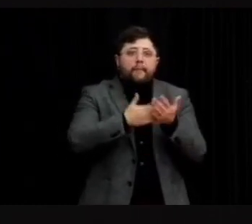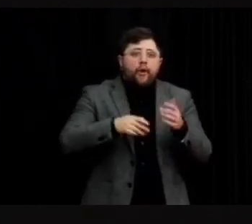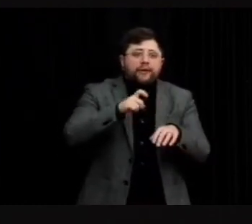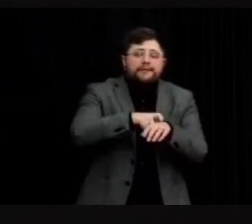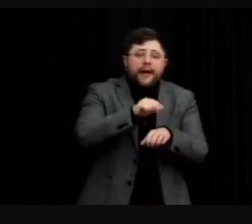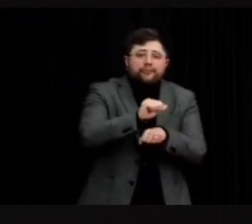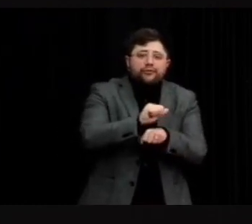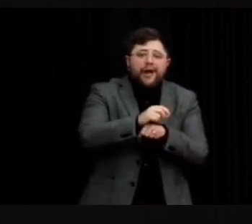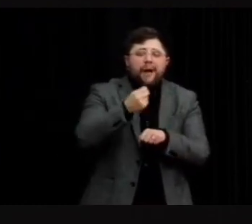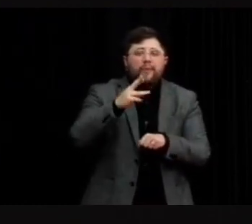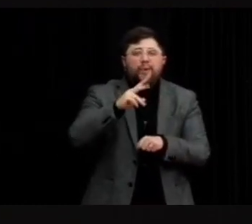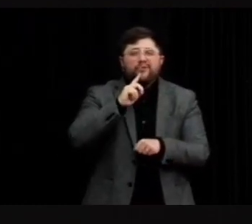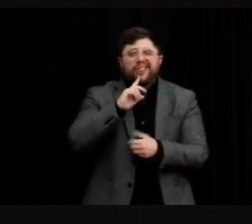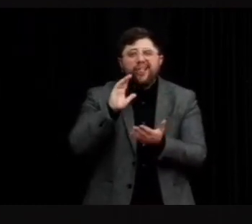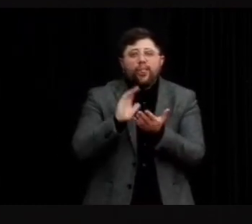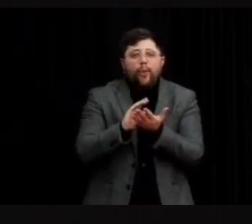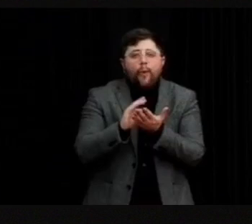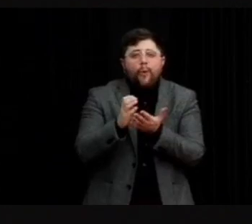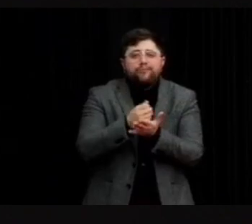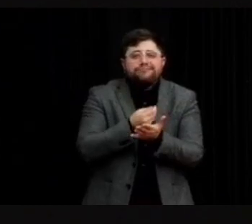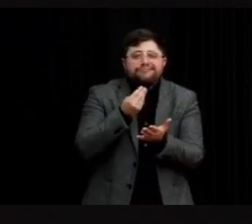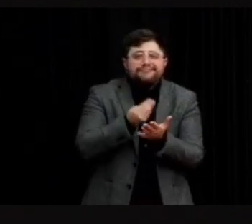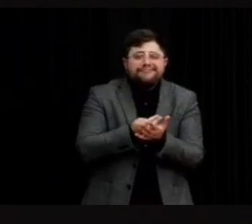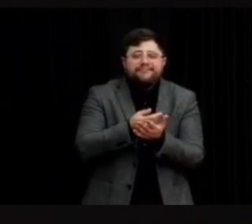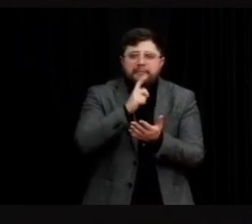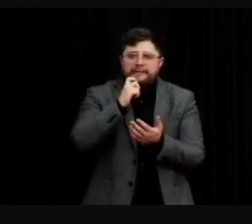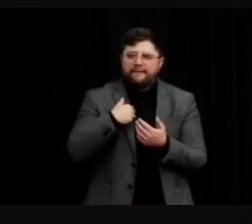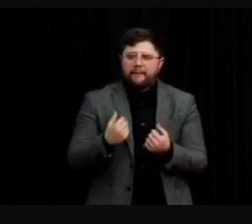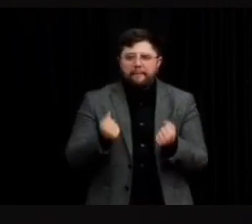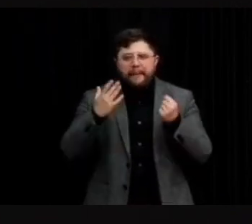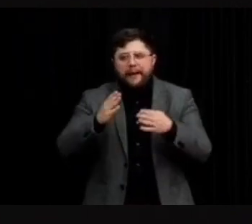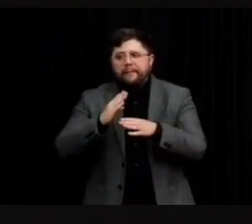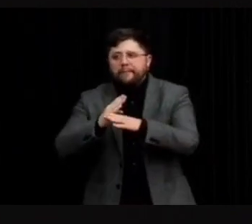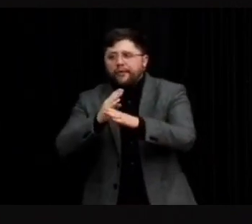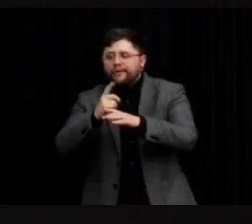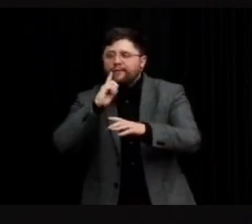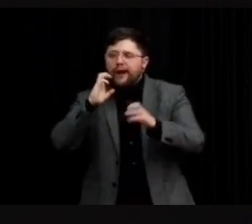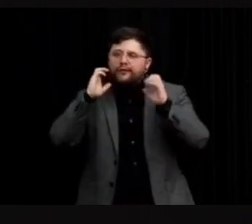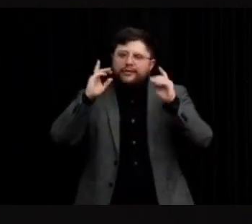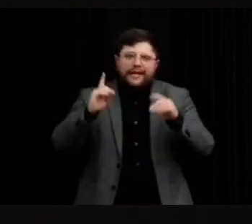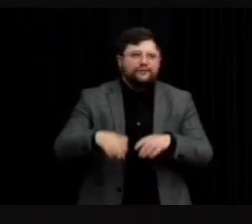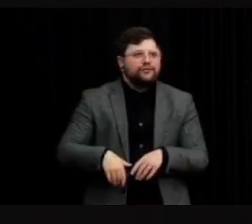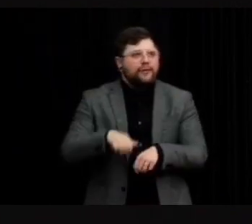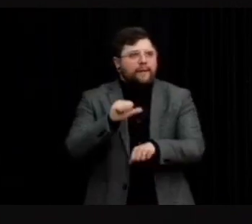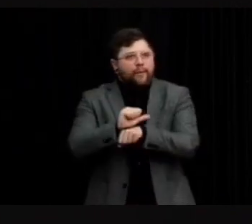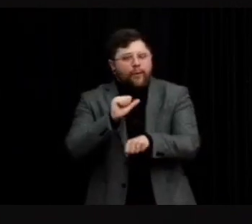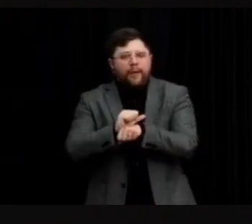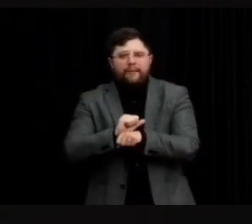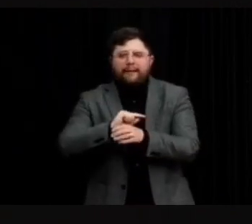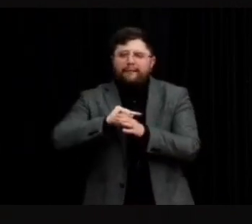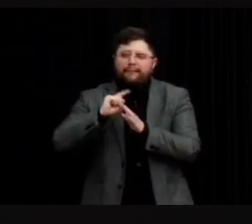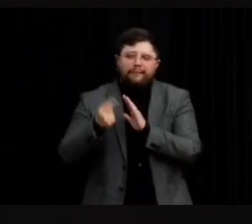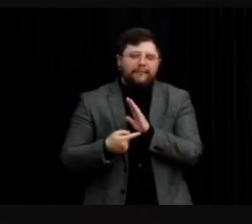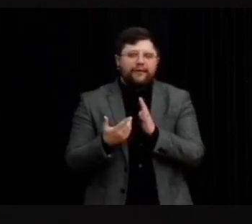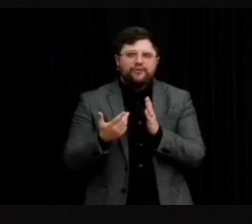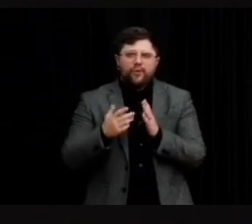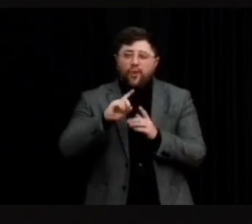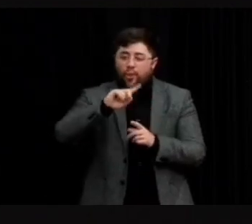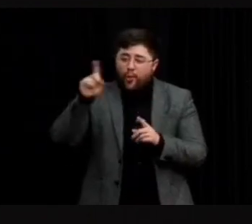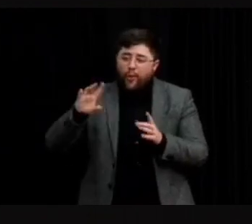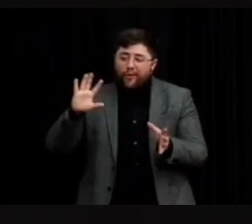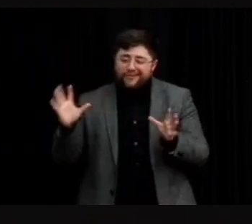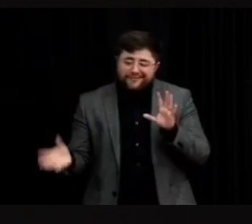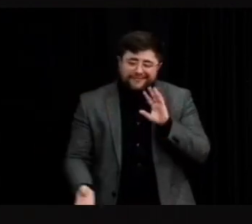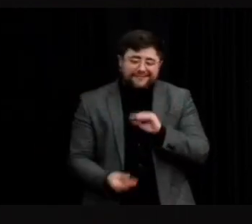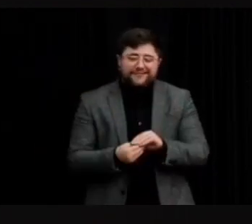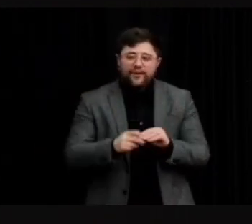or a low-wage job because there's so many barriers to education and to employment, right? And so all of these things add up to